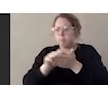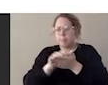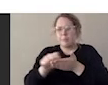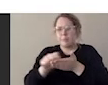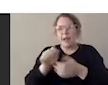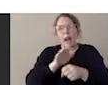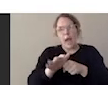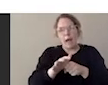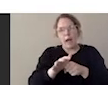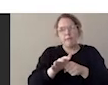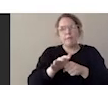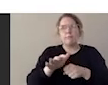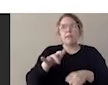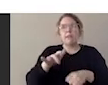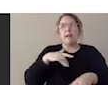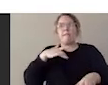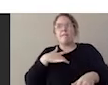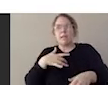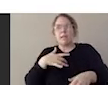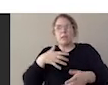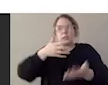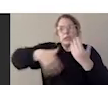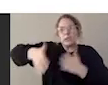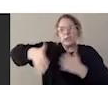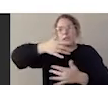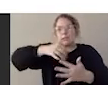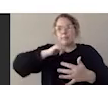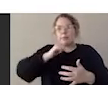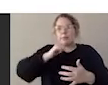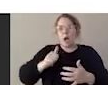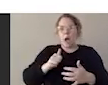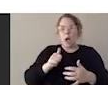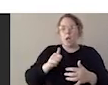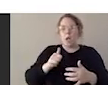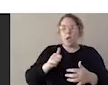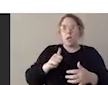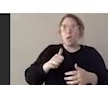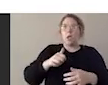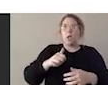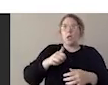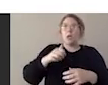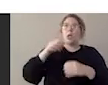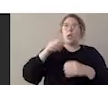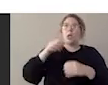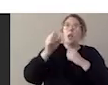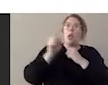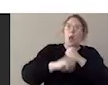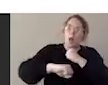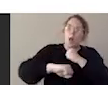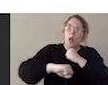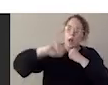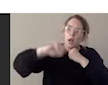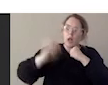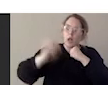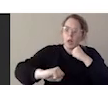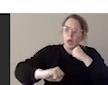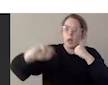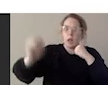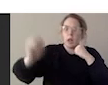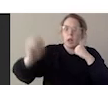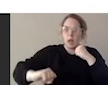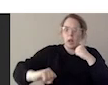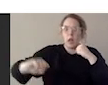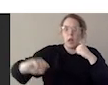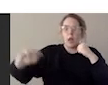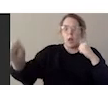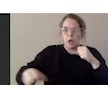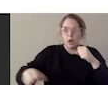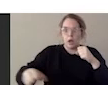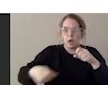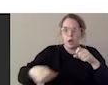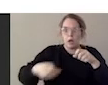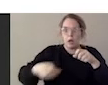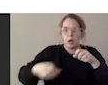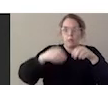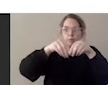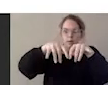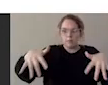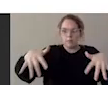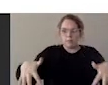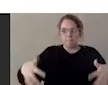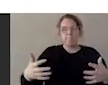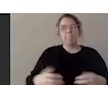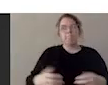that you don't burn yourself out creating all of these different tree branch options? The answer